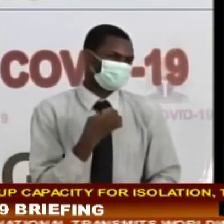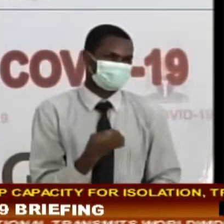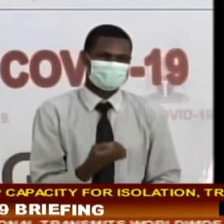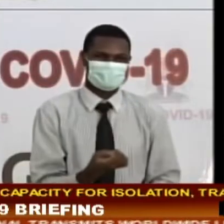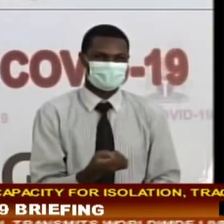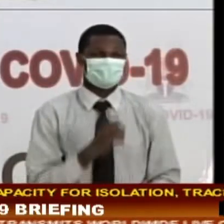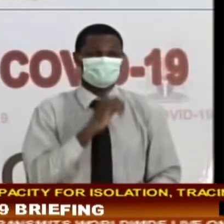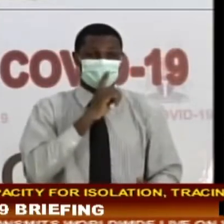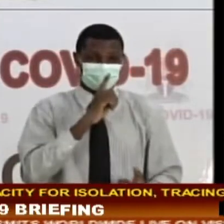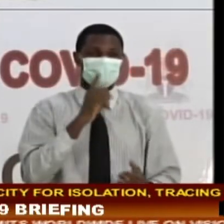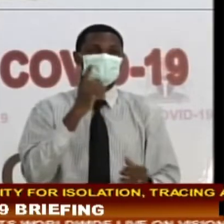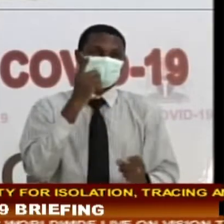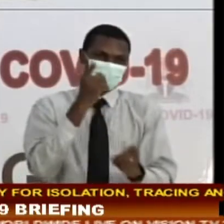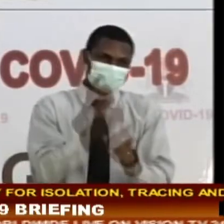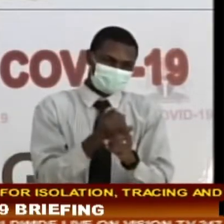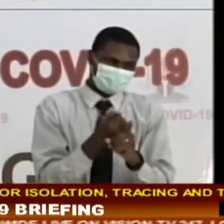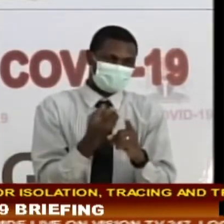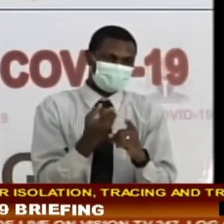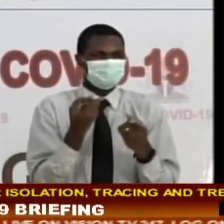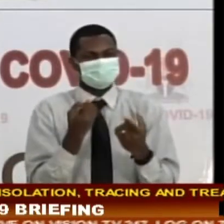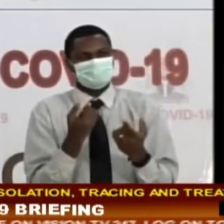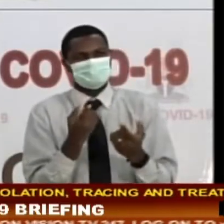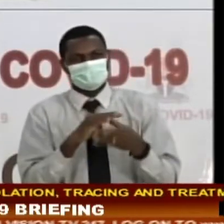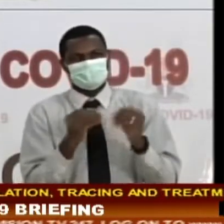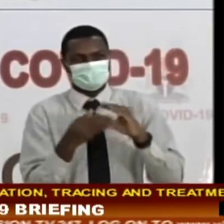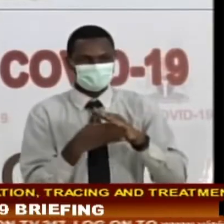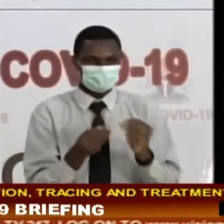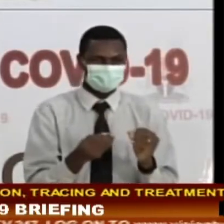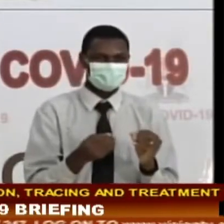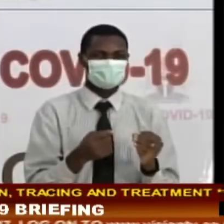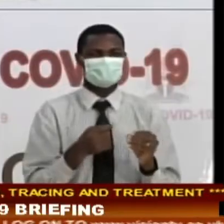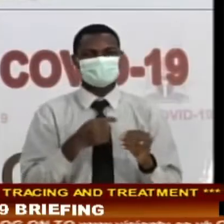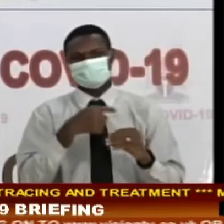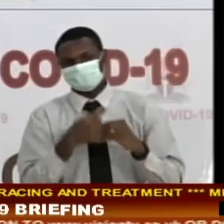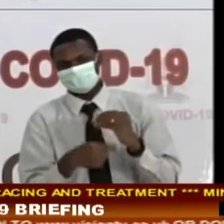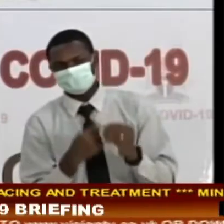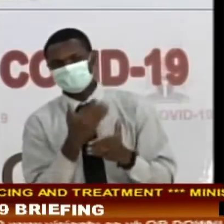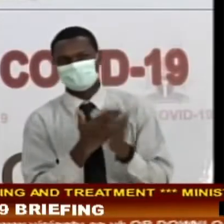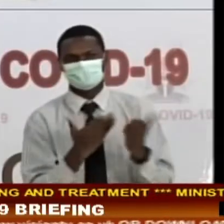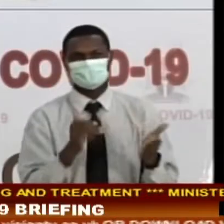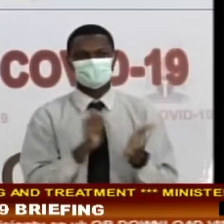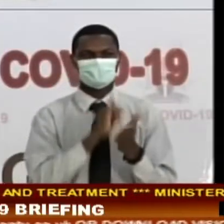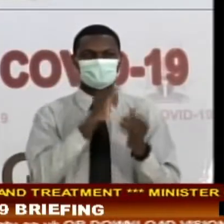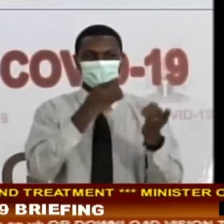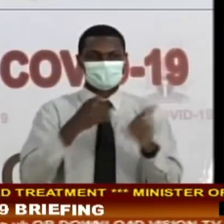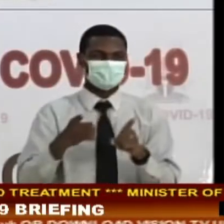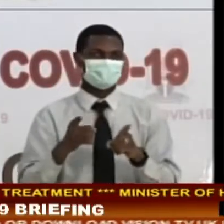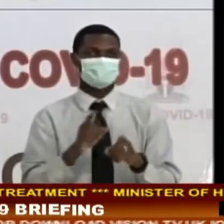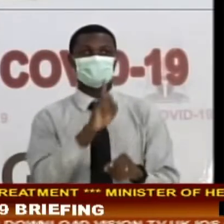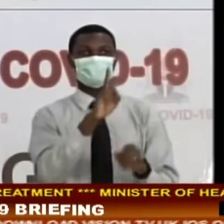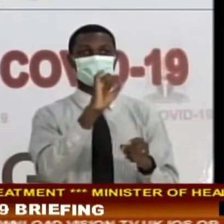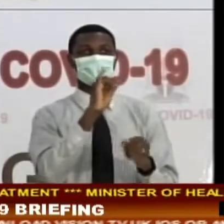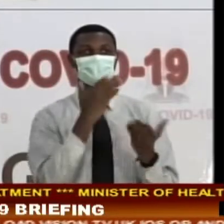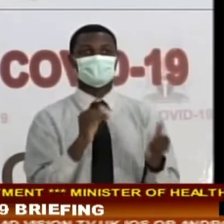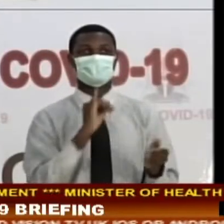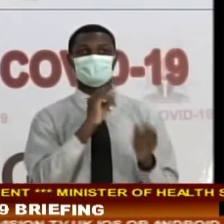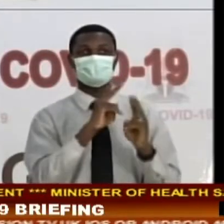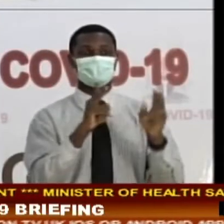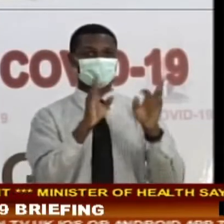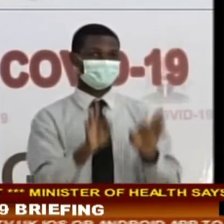correct to some extent statements about looking inwards and there's nothing more important than we should do than